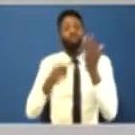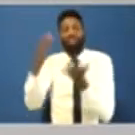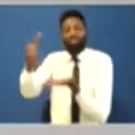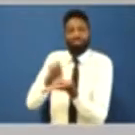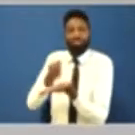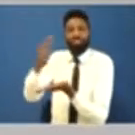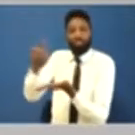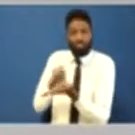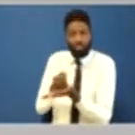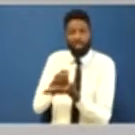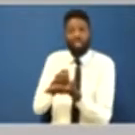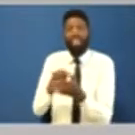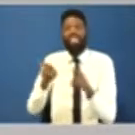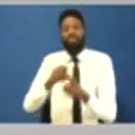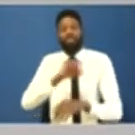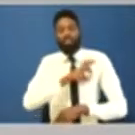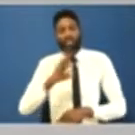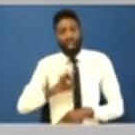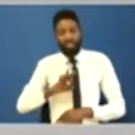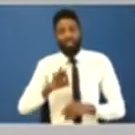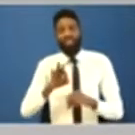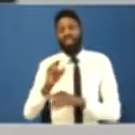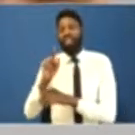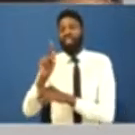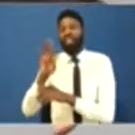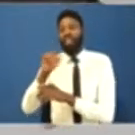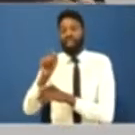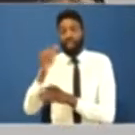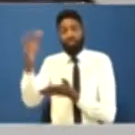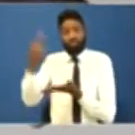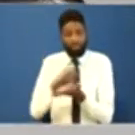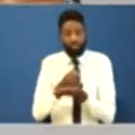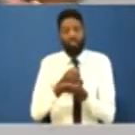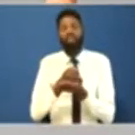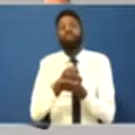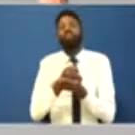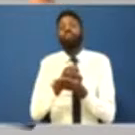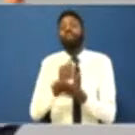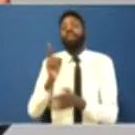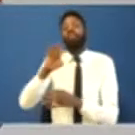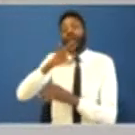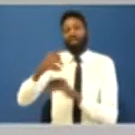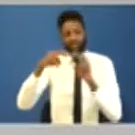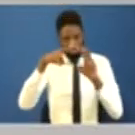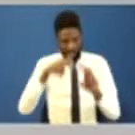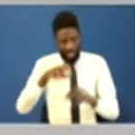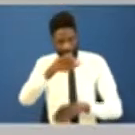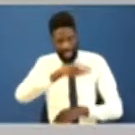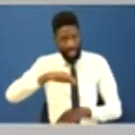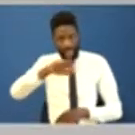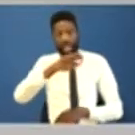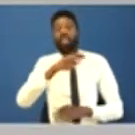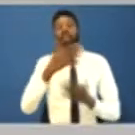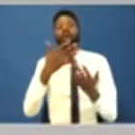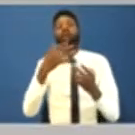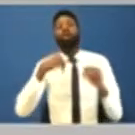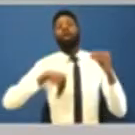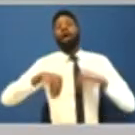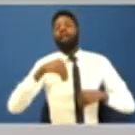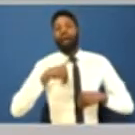where we can have employees also be transferred from kra to the nairobi county to investigate corruption and operation of the